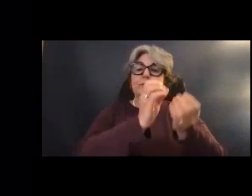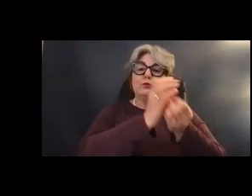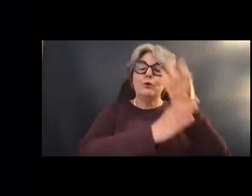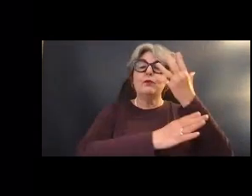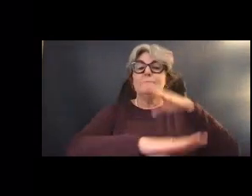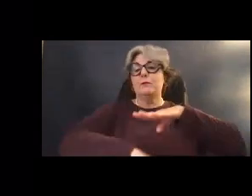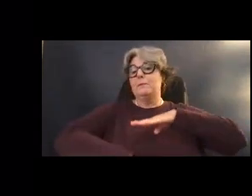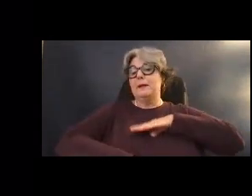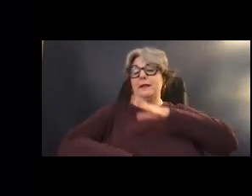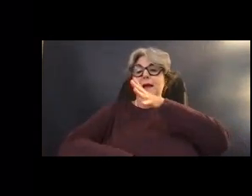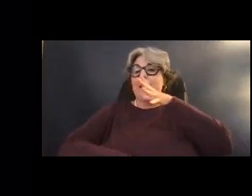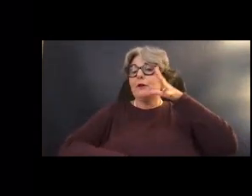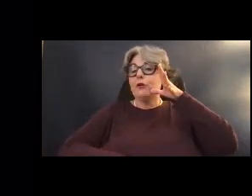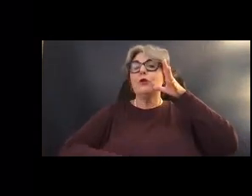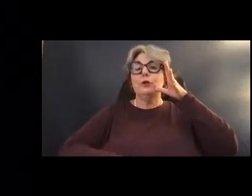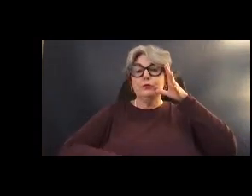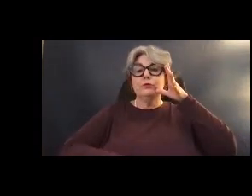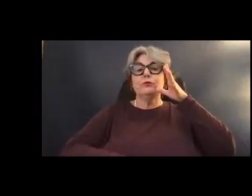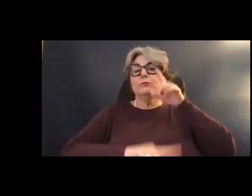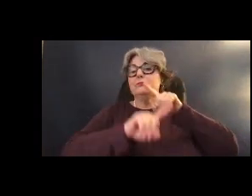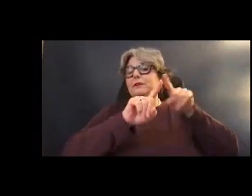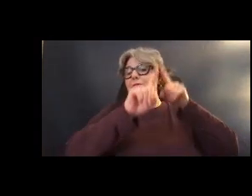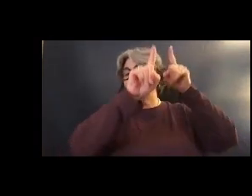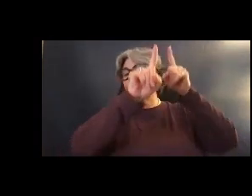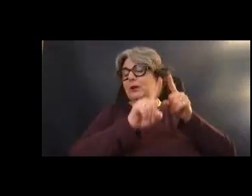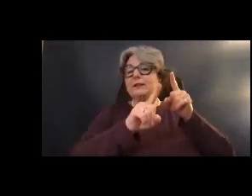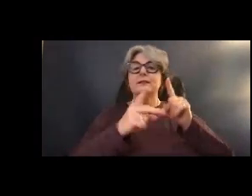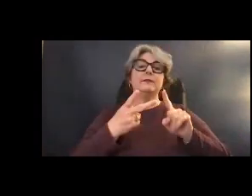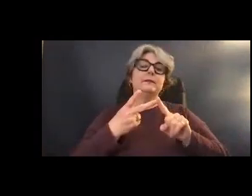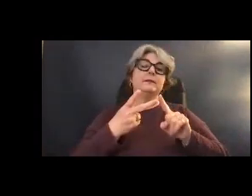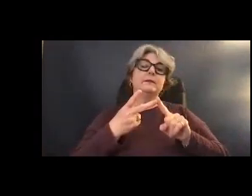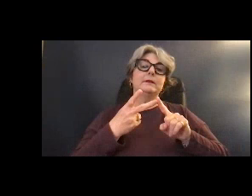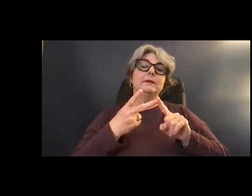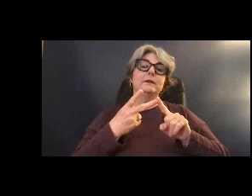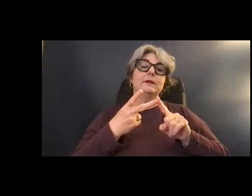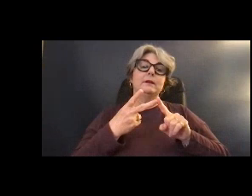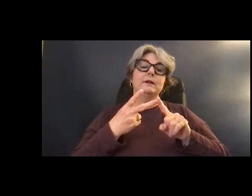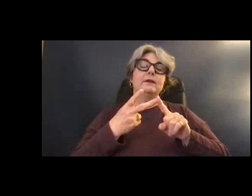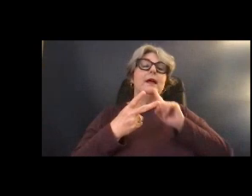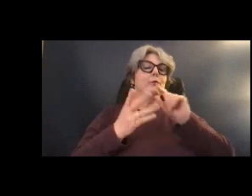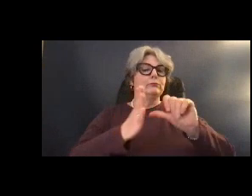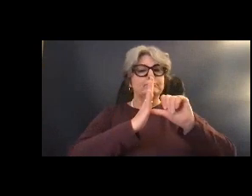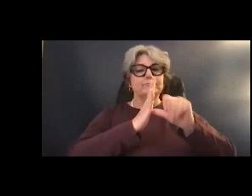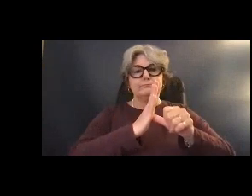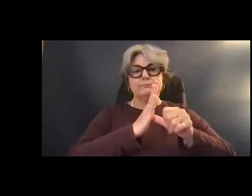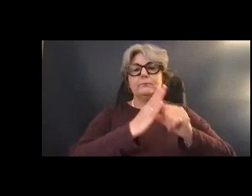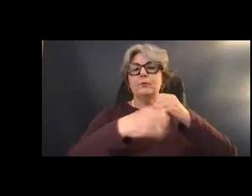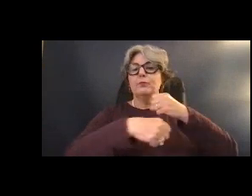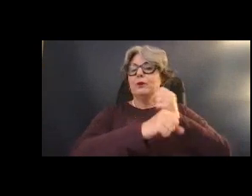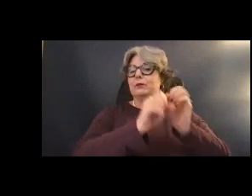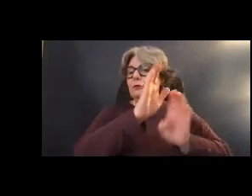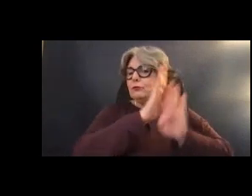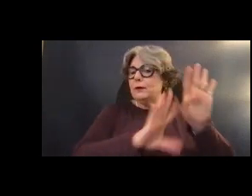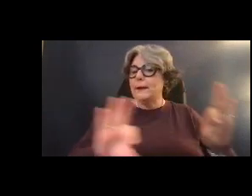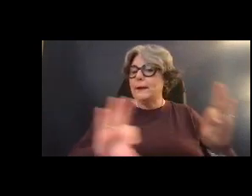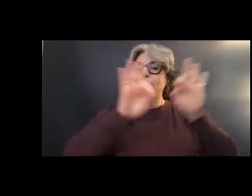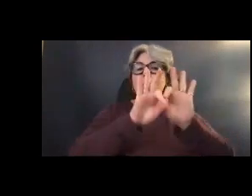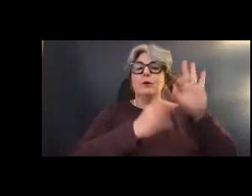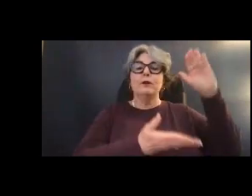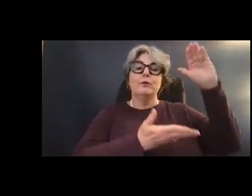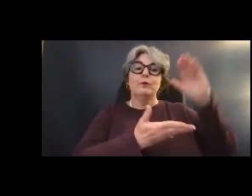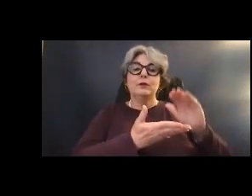our agriculture's multiple objectives, and it cannot be overstated. Productivity growth is critical for reducing